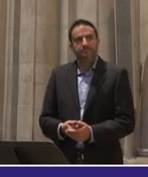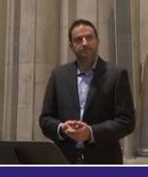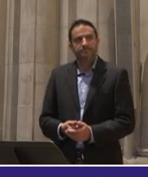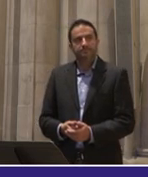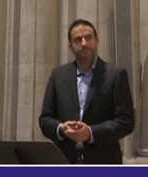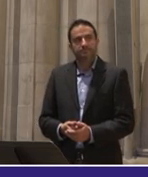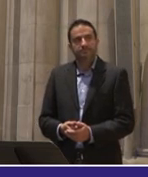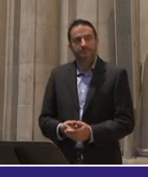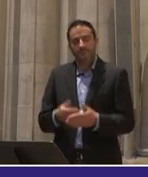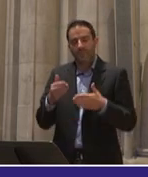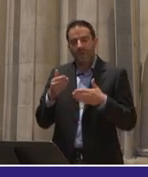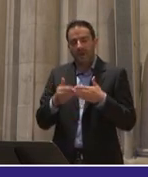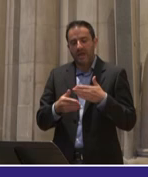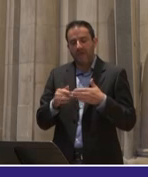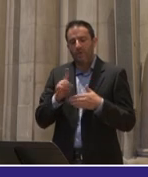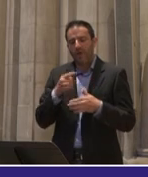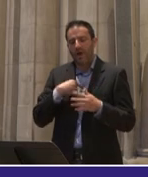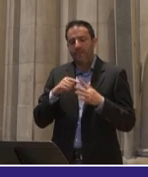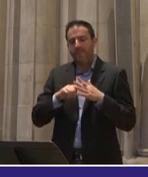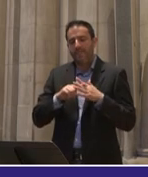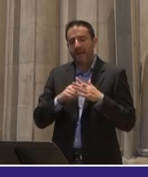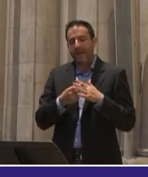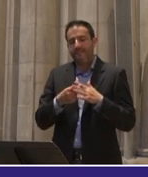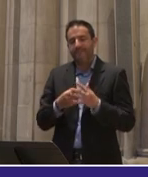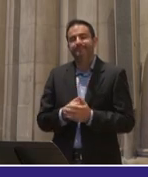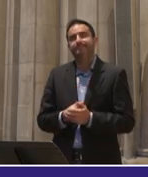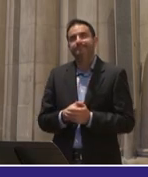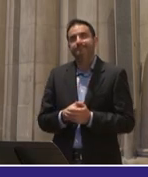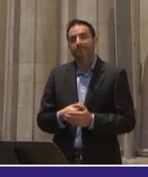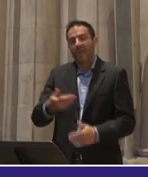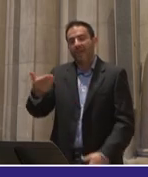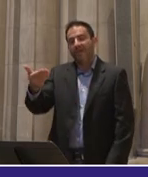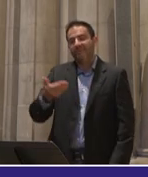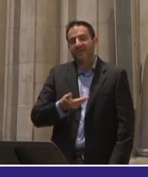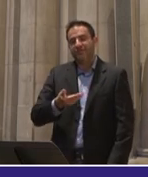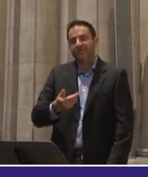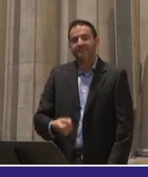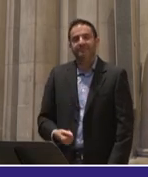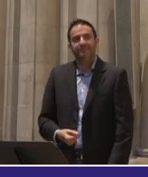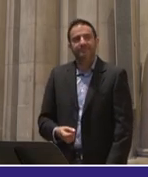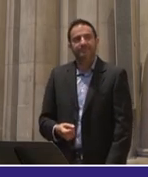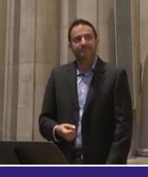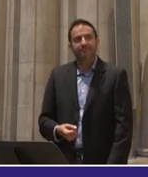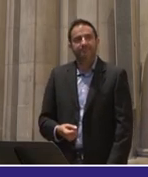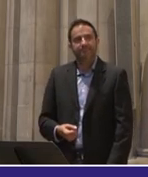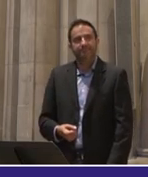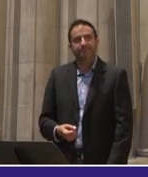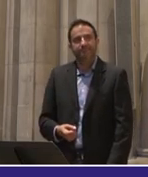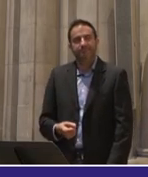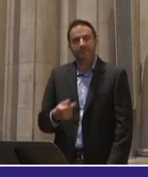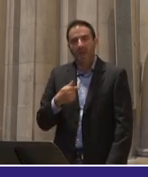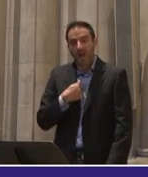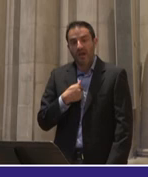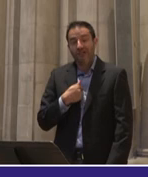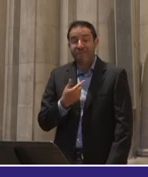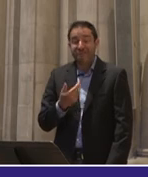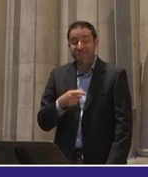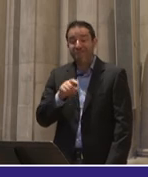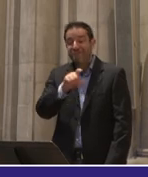So let me end with what I began, which is an invitation. I've raised a number of